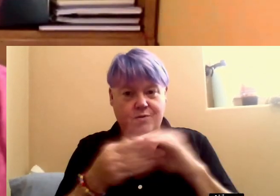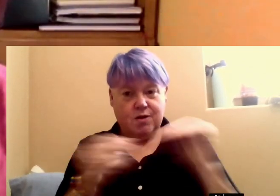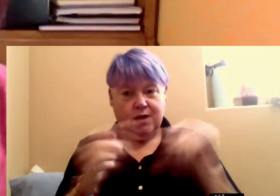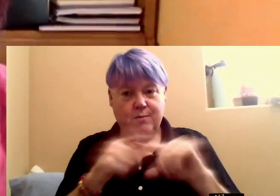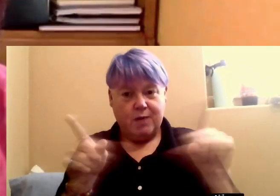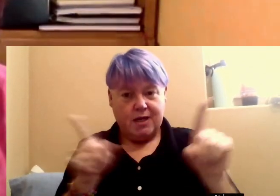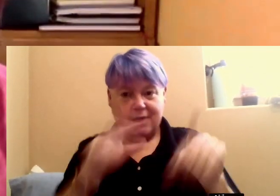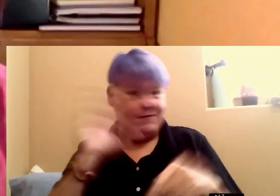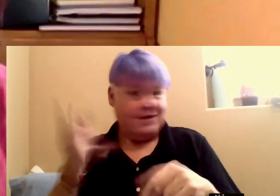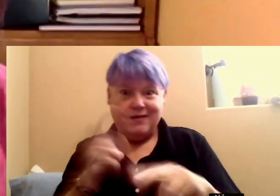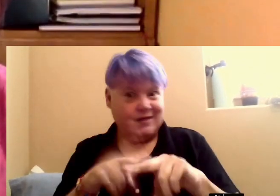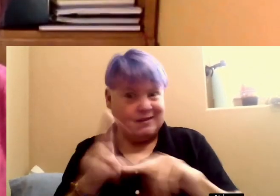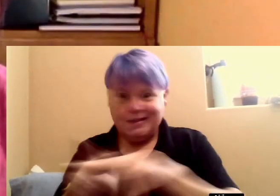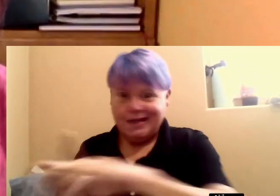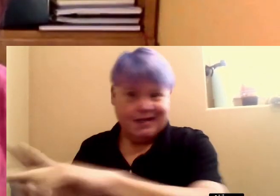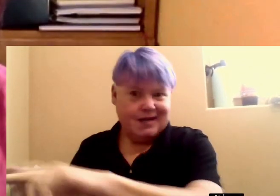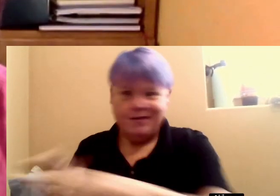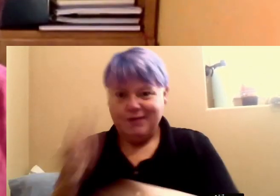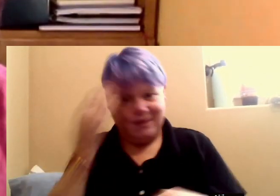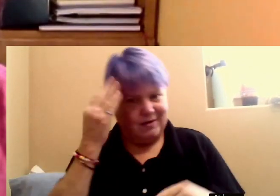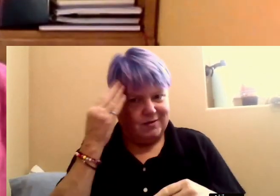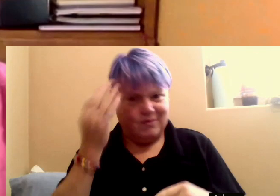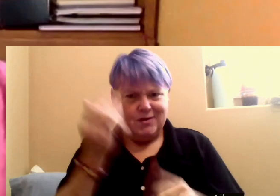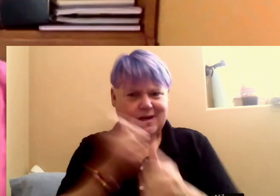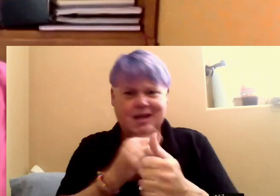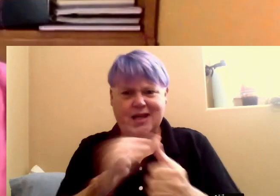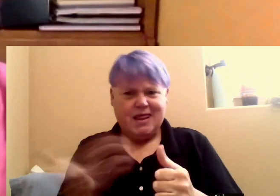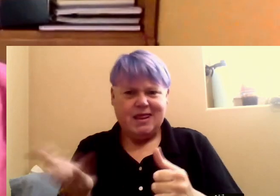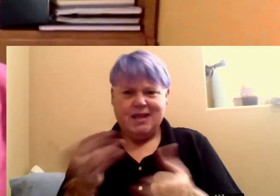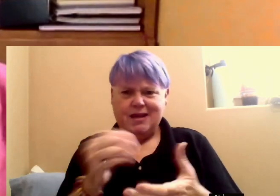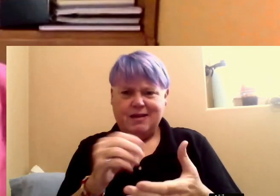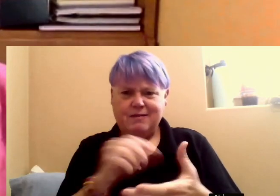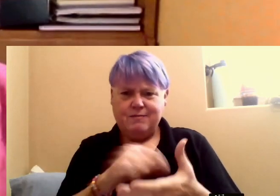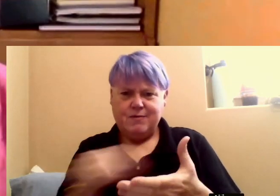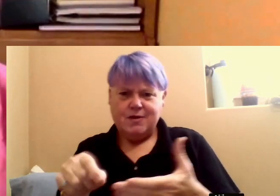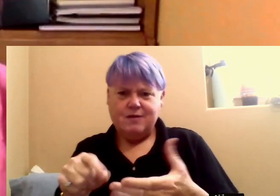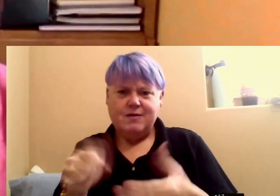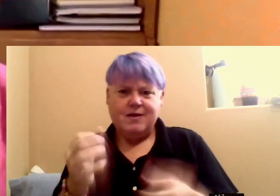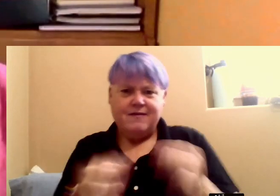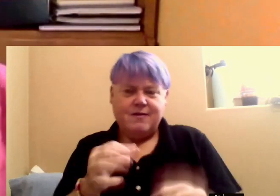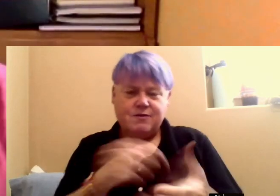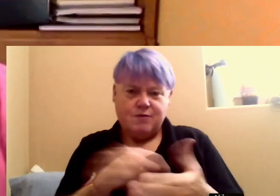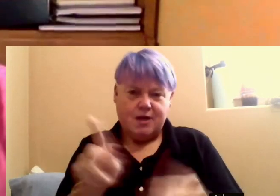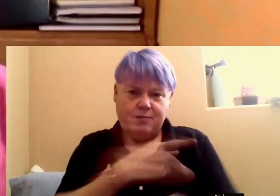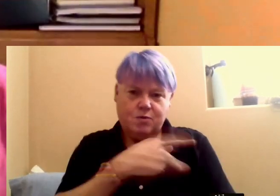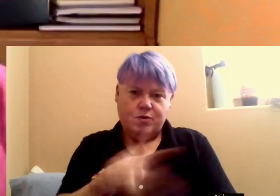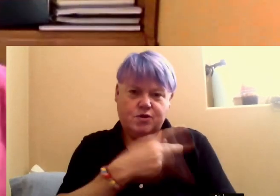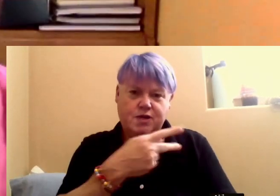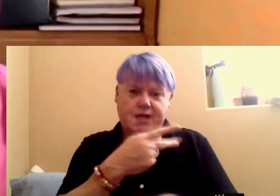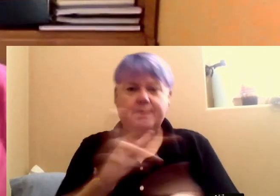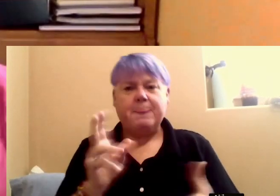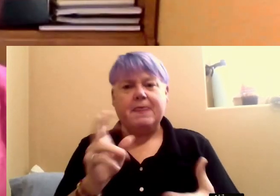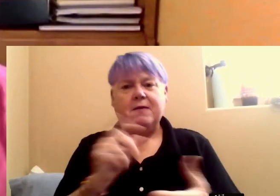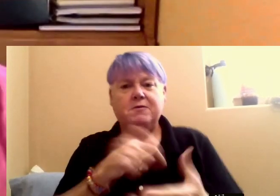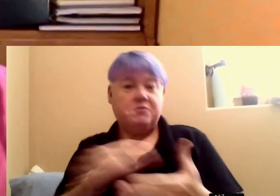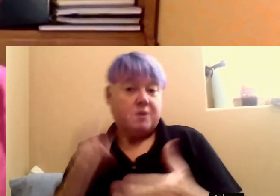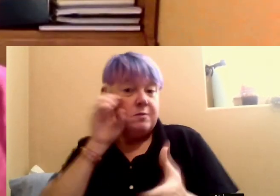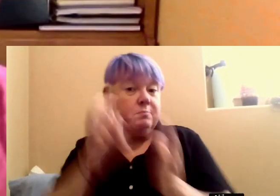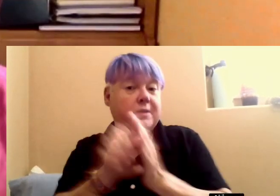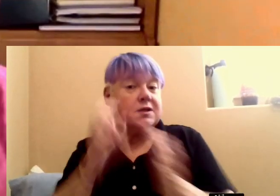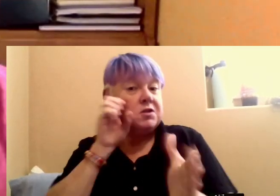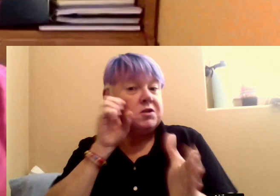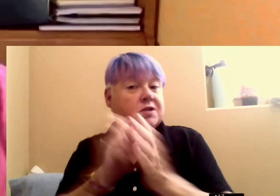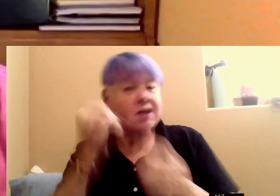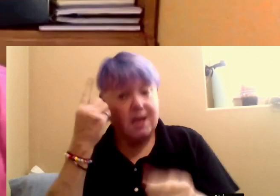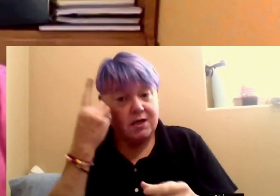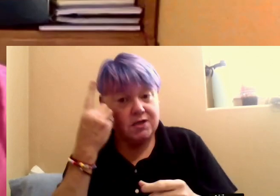never sat down and wrote anything full length before. Why don't I write it as if I were writing poetry? I'll just write the pictures that I